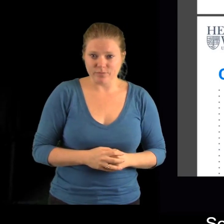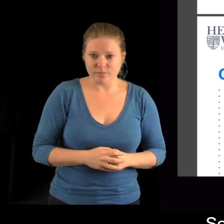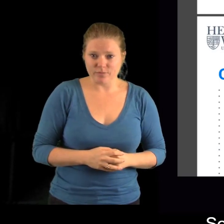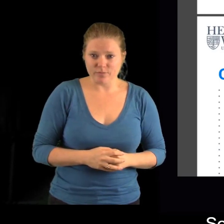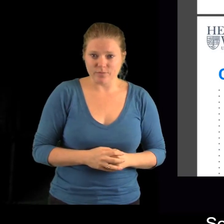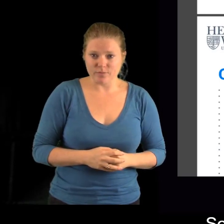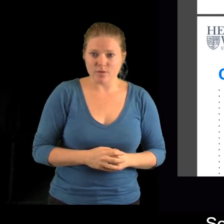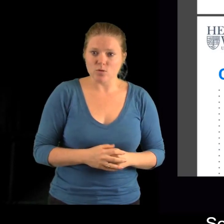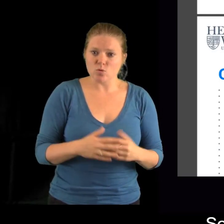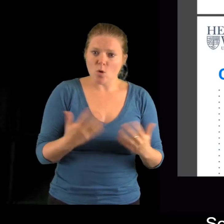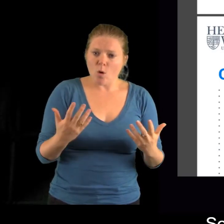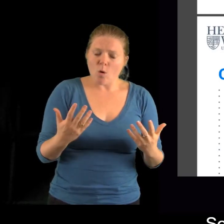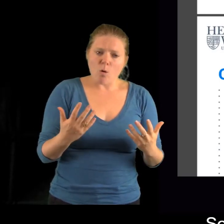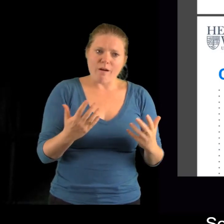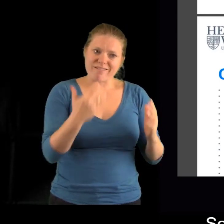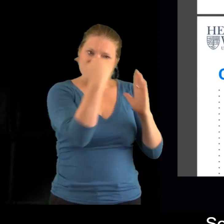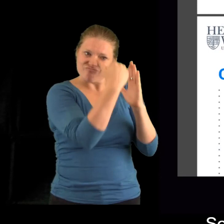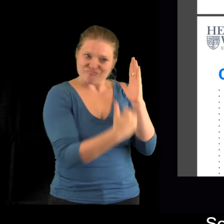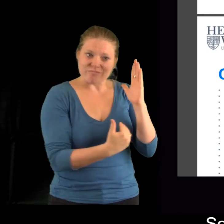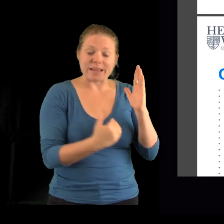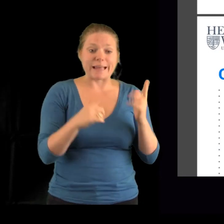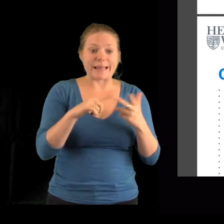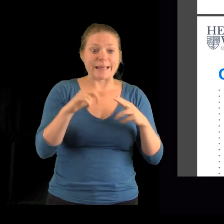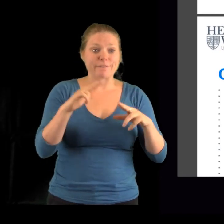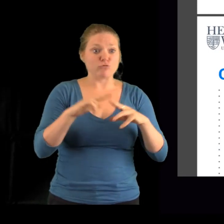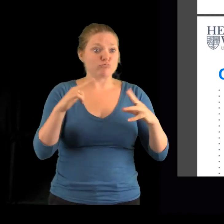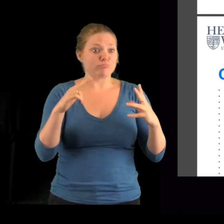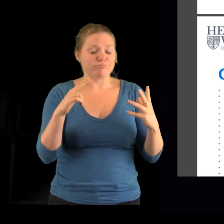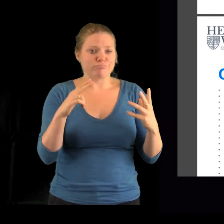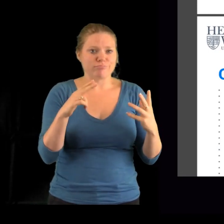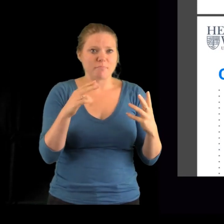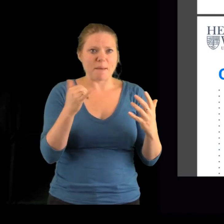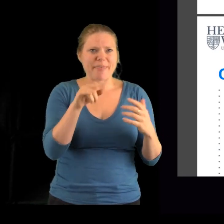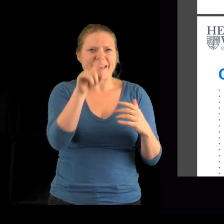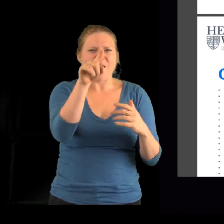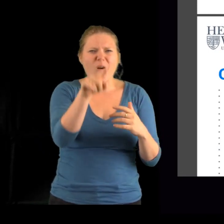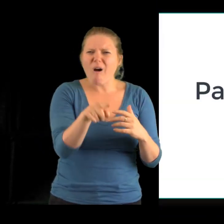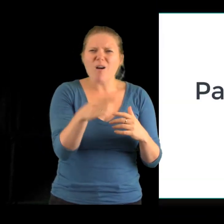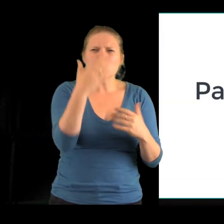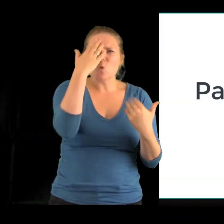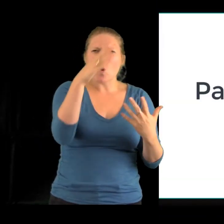make notes, and thank you for watching. We'll see you next time.